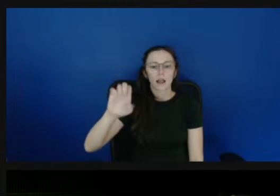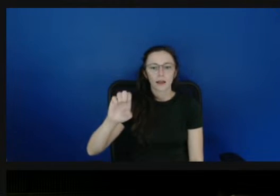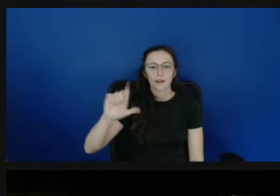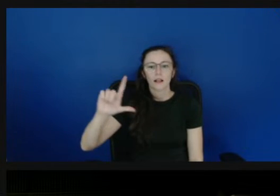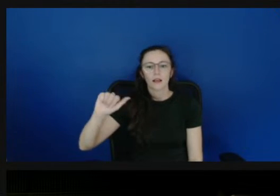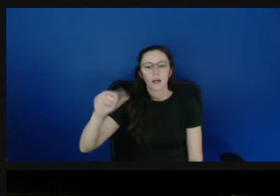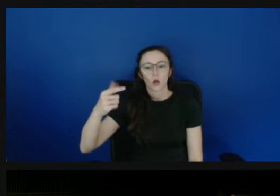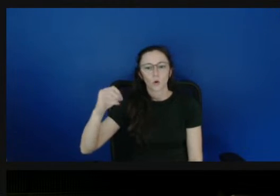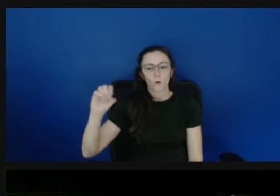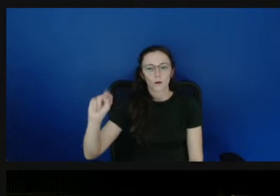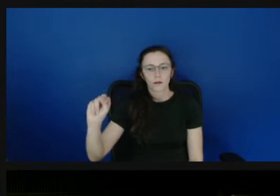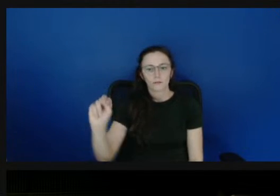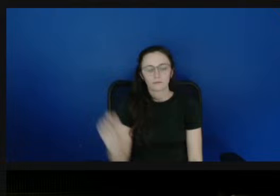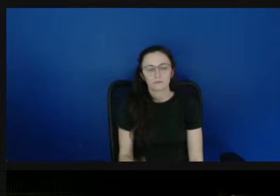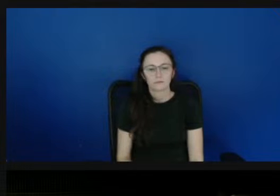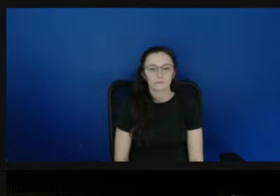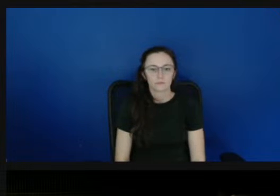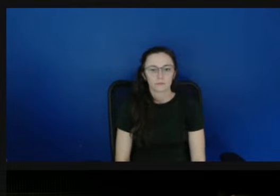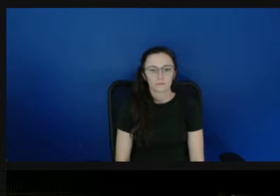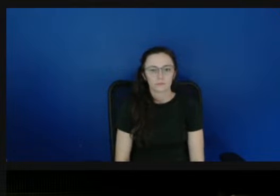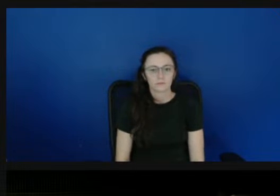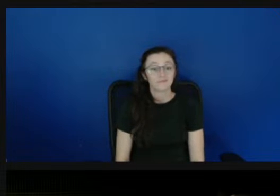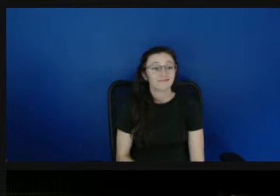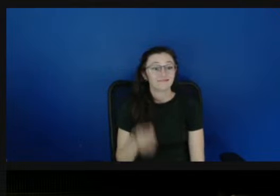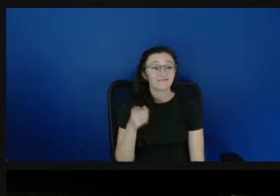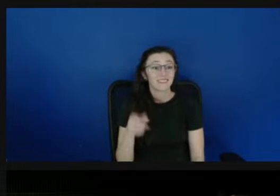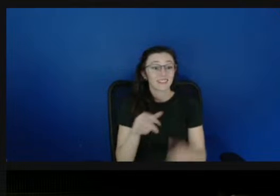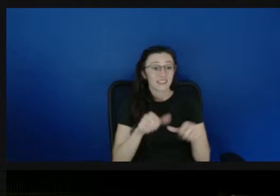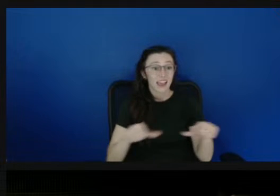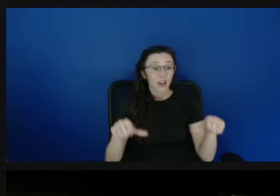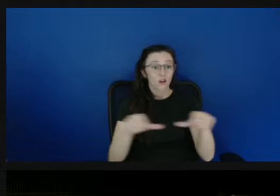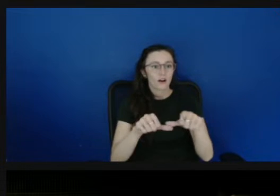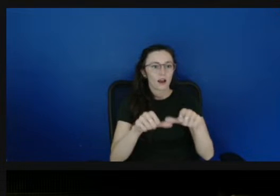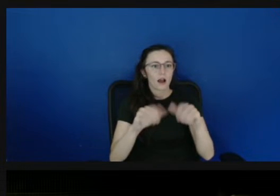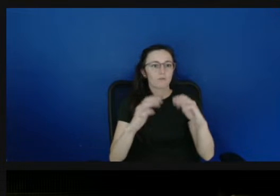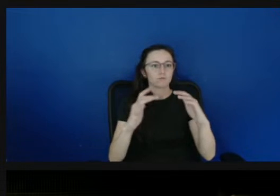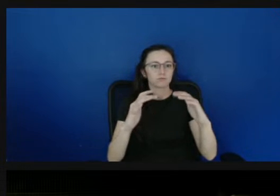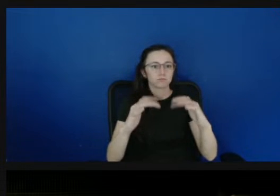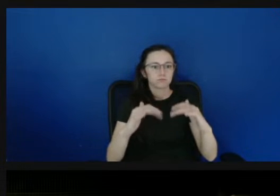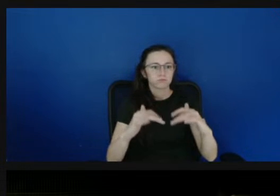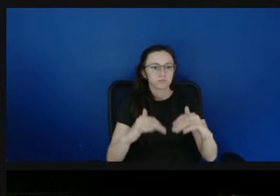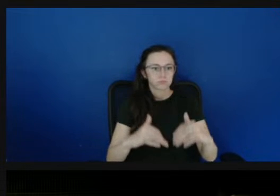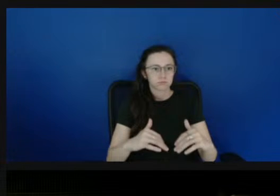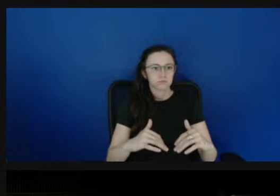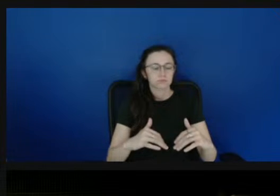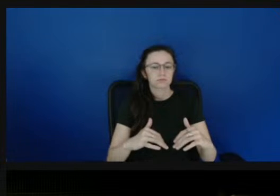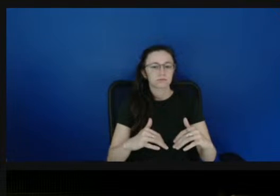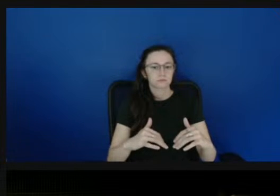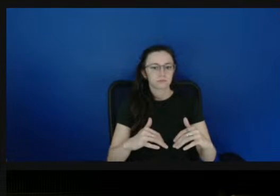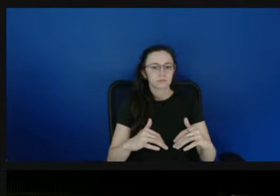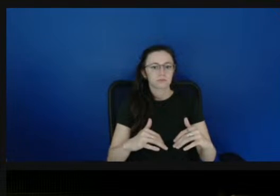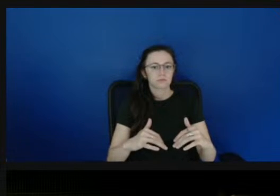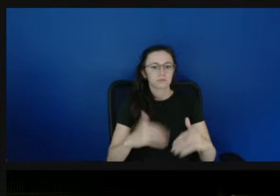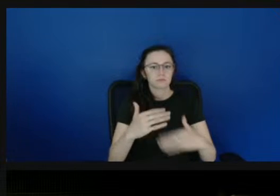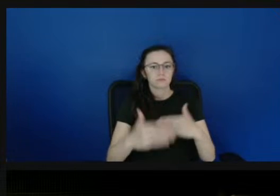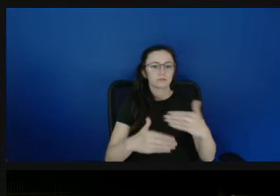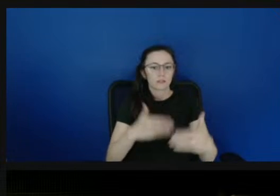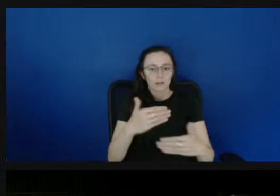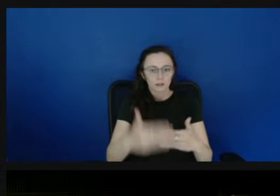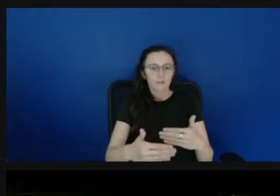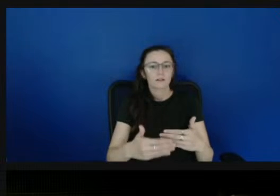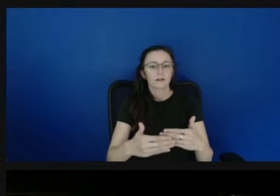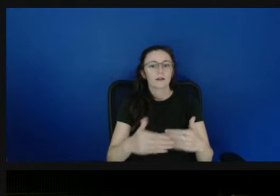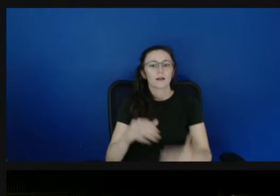then further sank in later years and eventually became the area of Kapoho Bay around